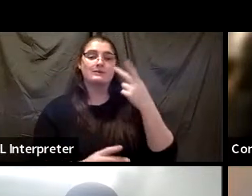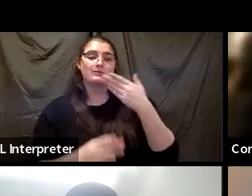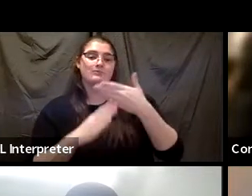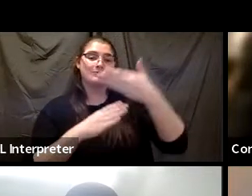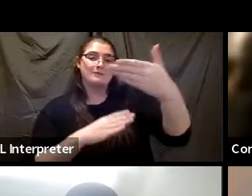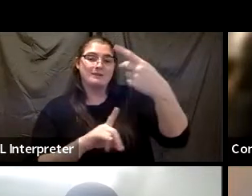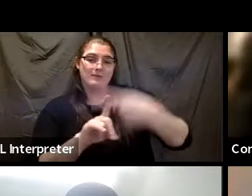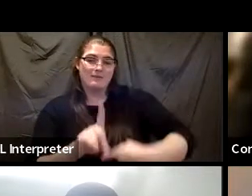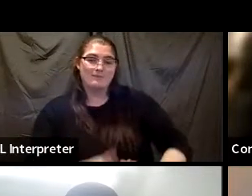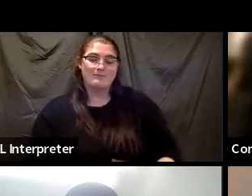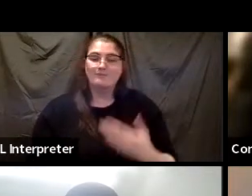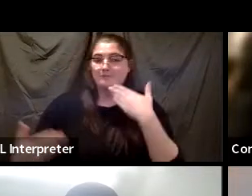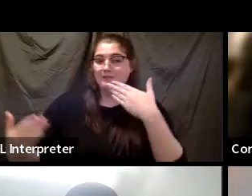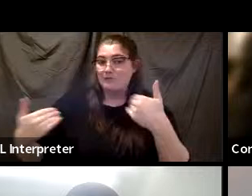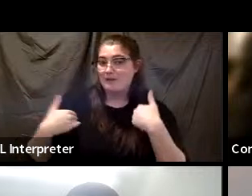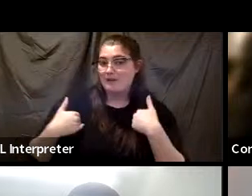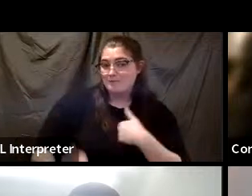having me.